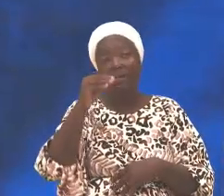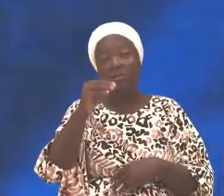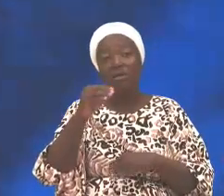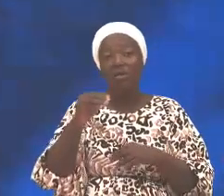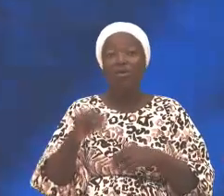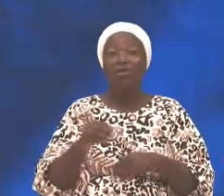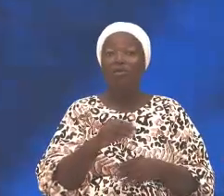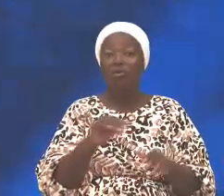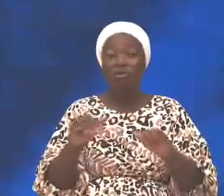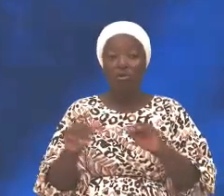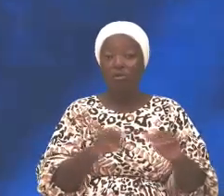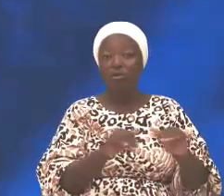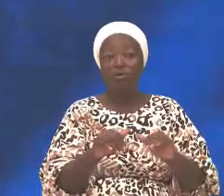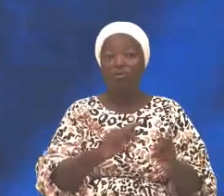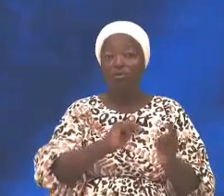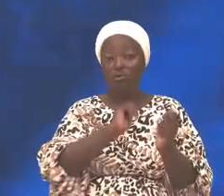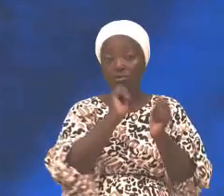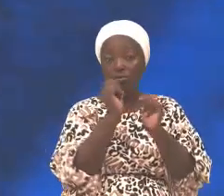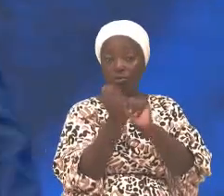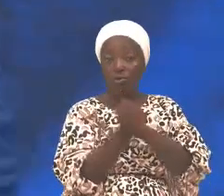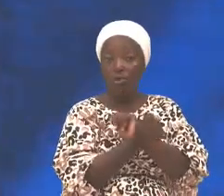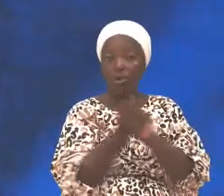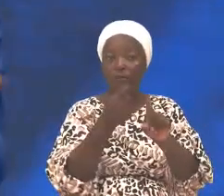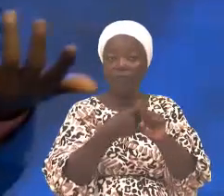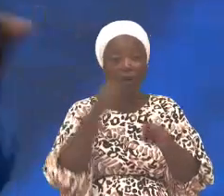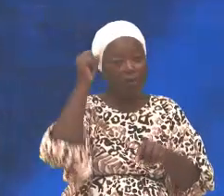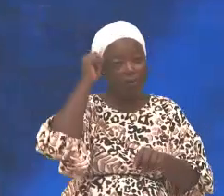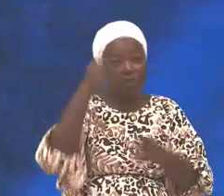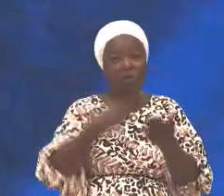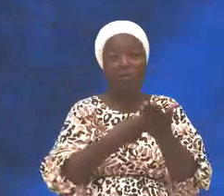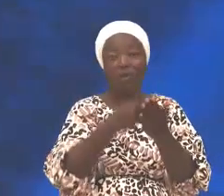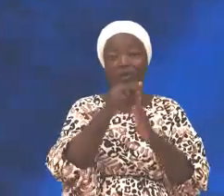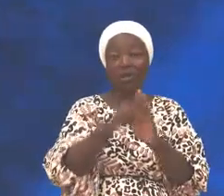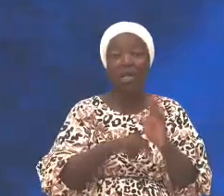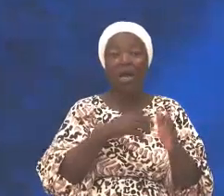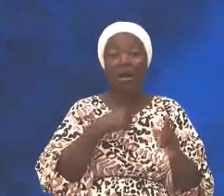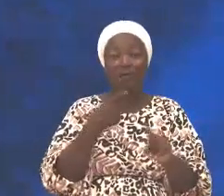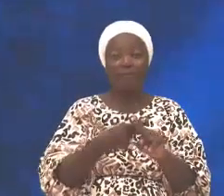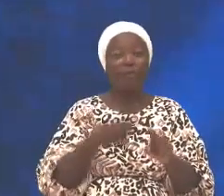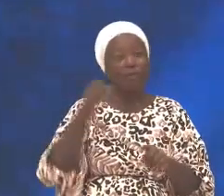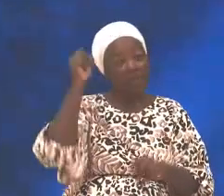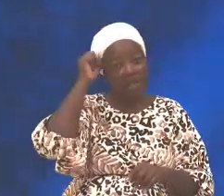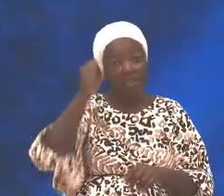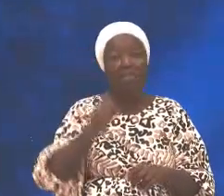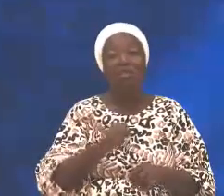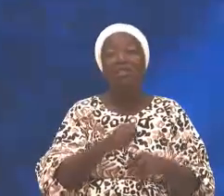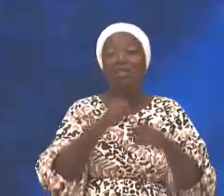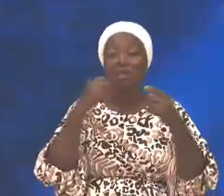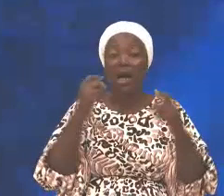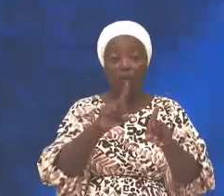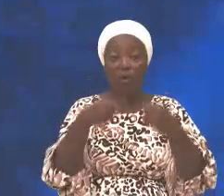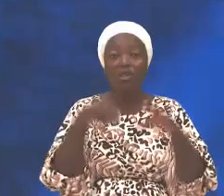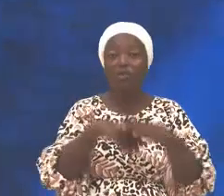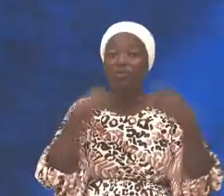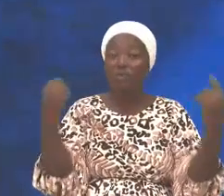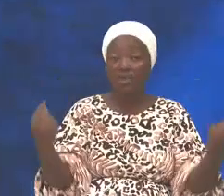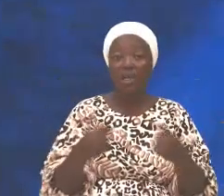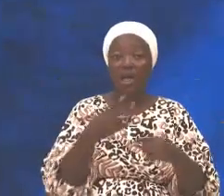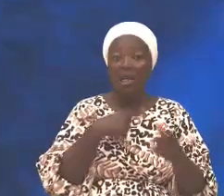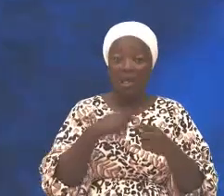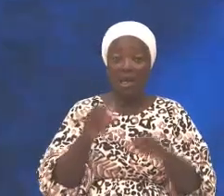turn from his righteousness and commit iniquity, and I lay a stumbling